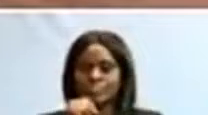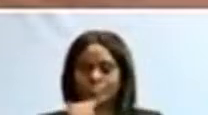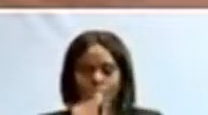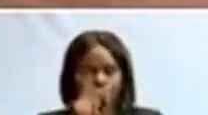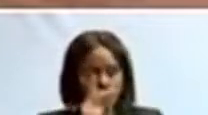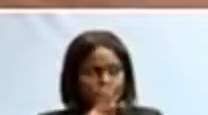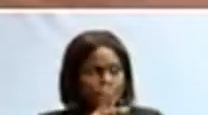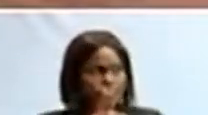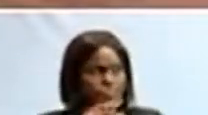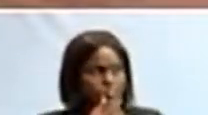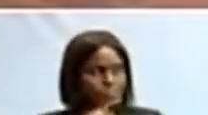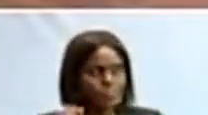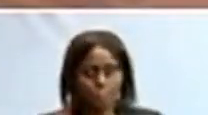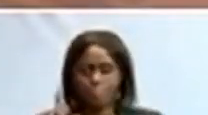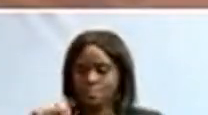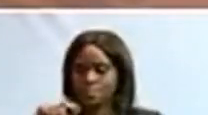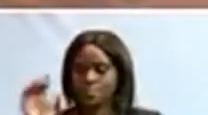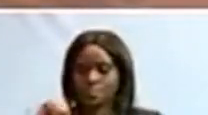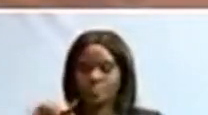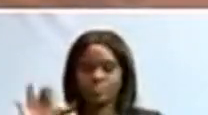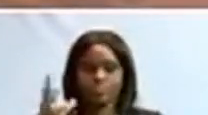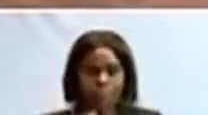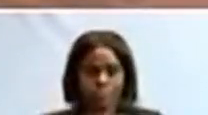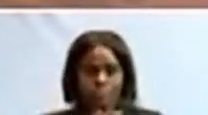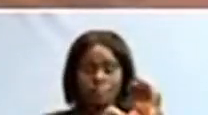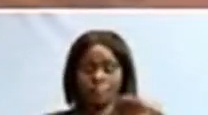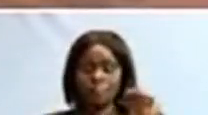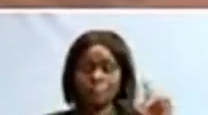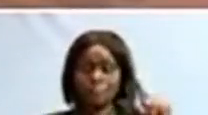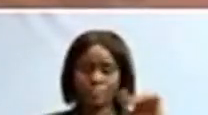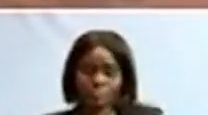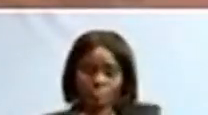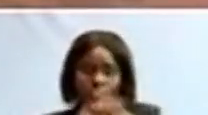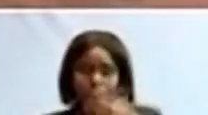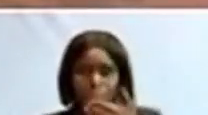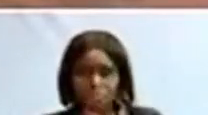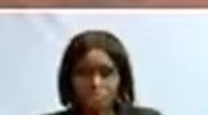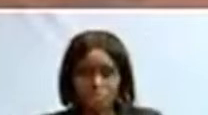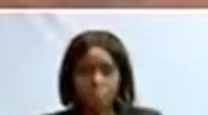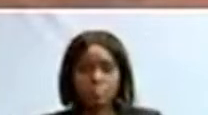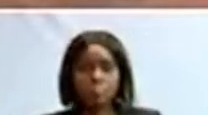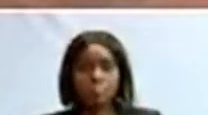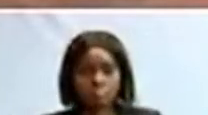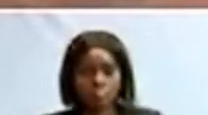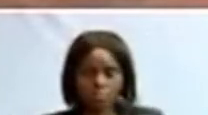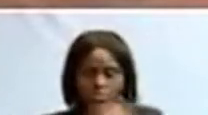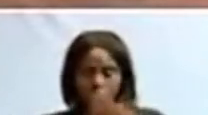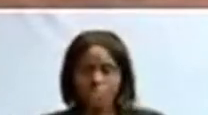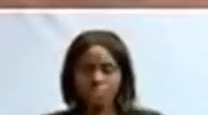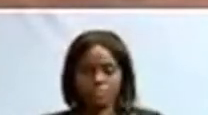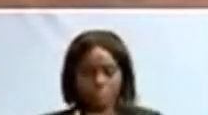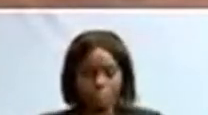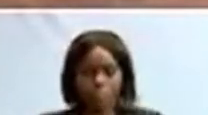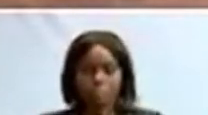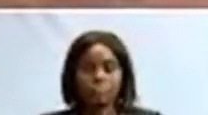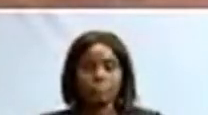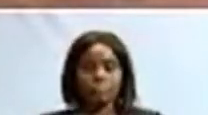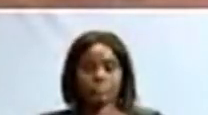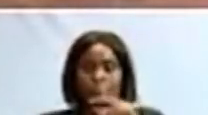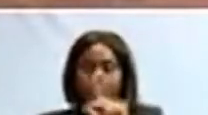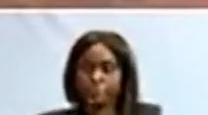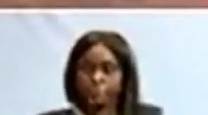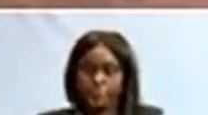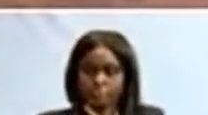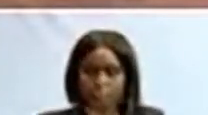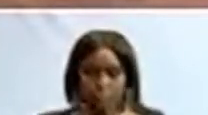set aside the 20% capital components, or as all the capital projects